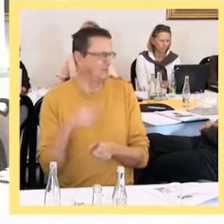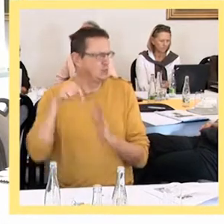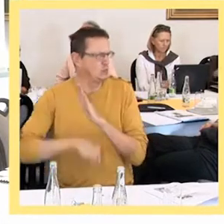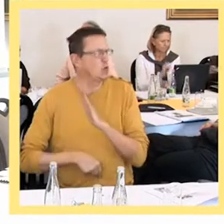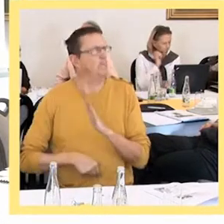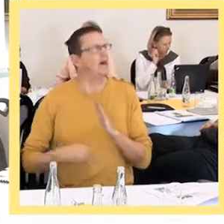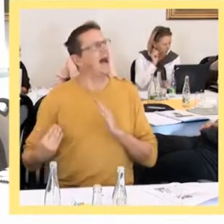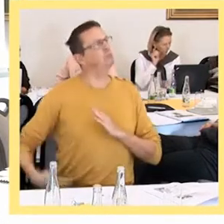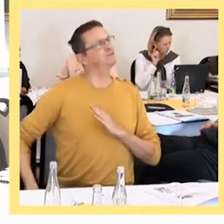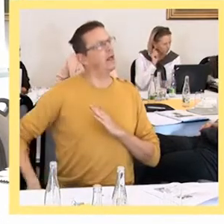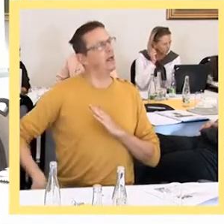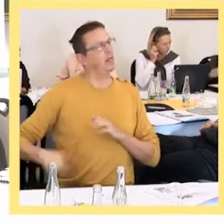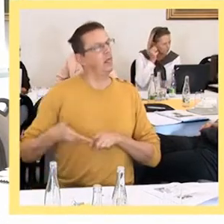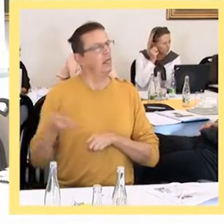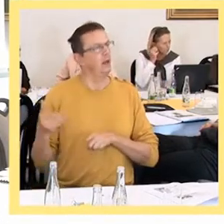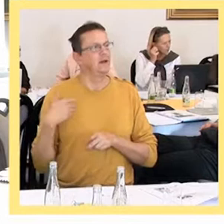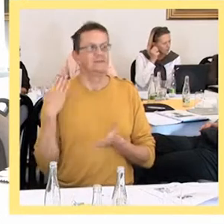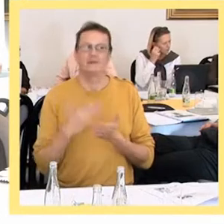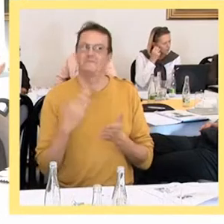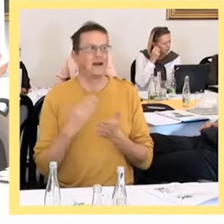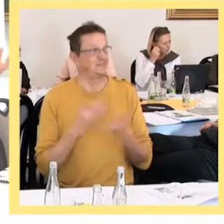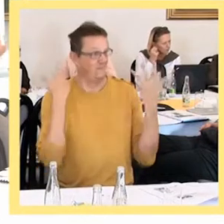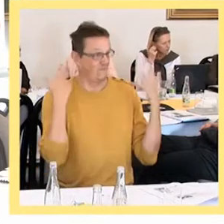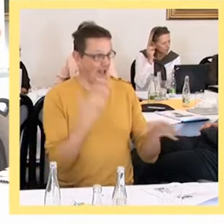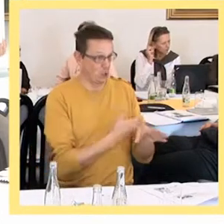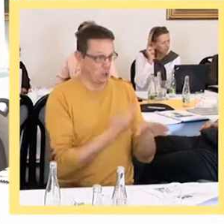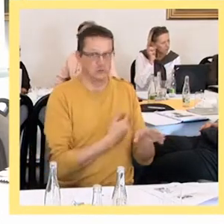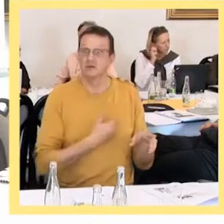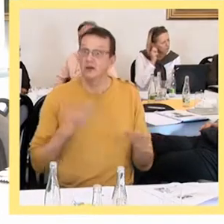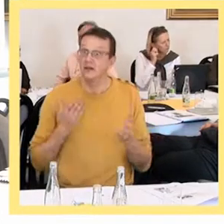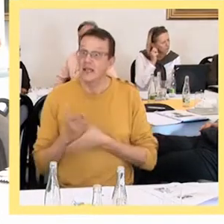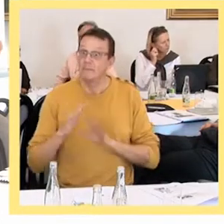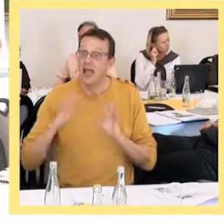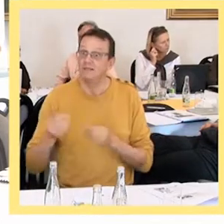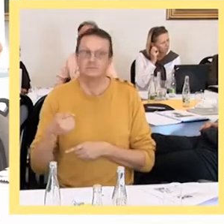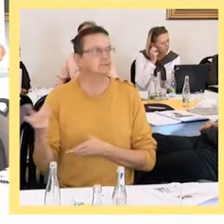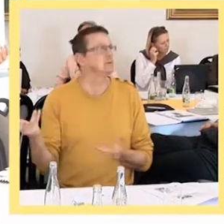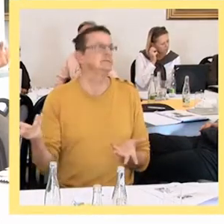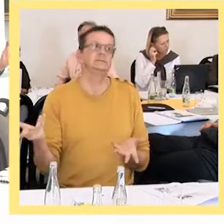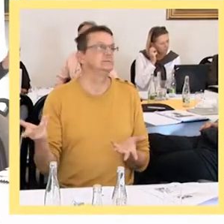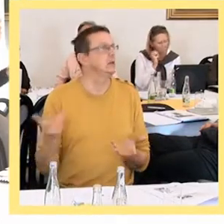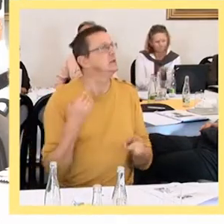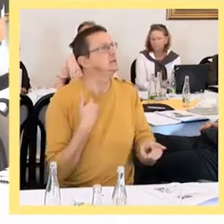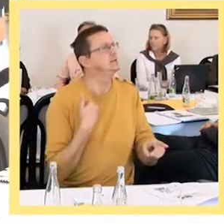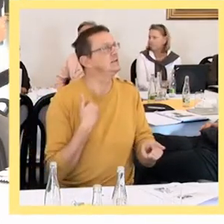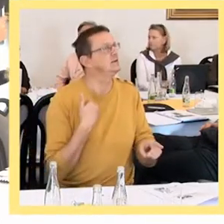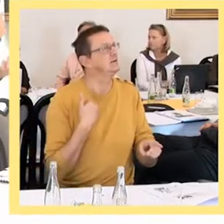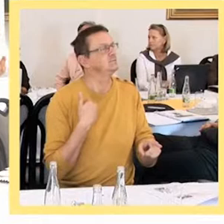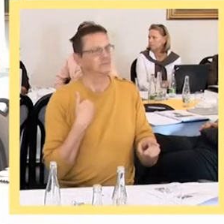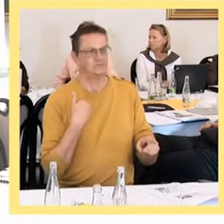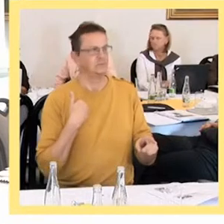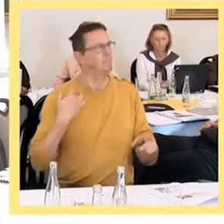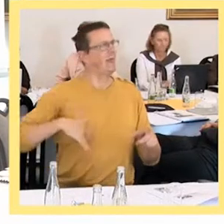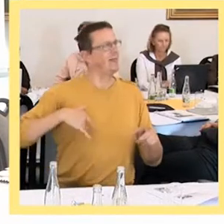were basically not decontaminated by the end of the exercise. The emergency services simply didn't understand how to deal with people